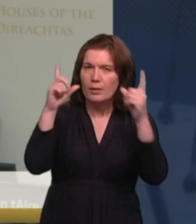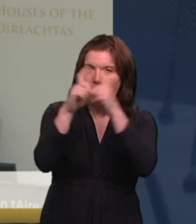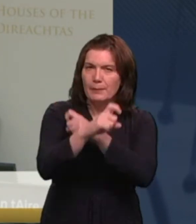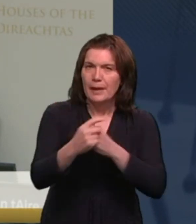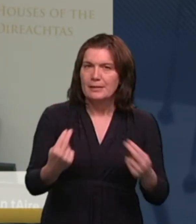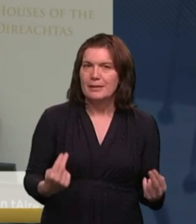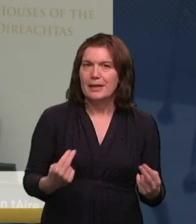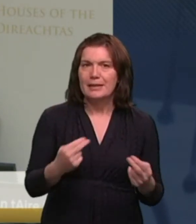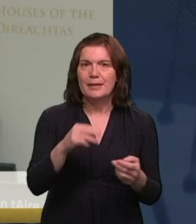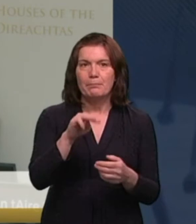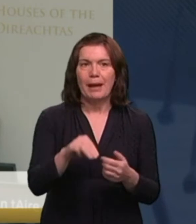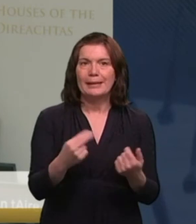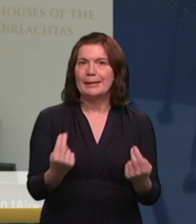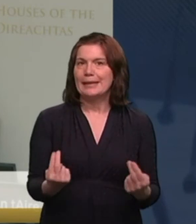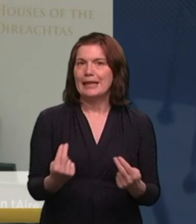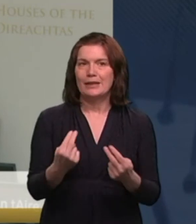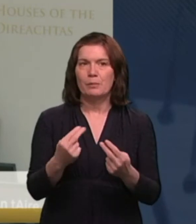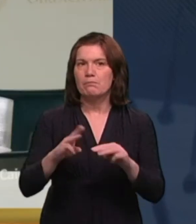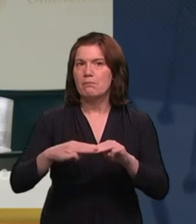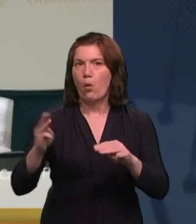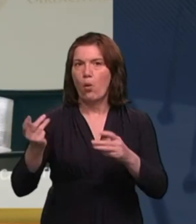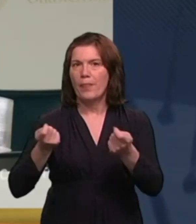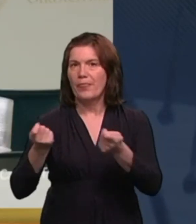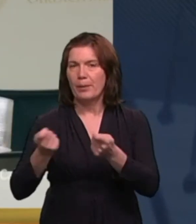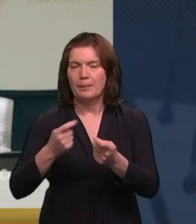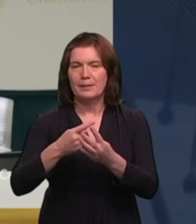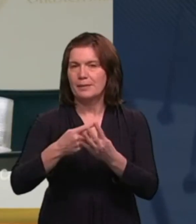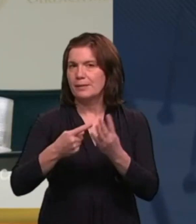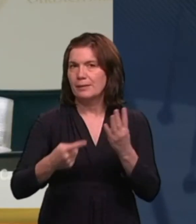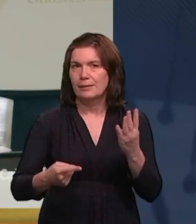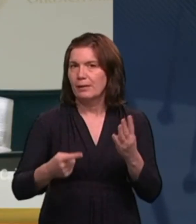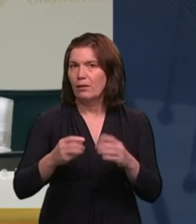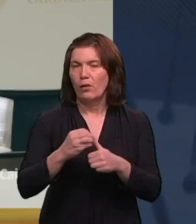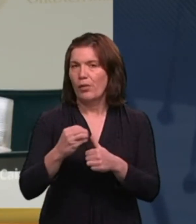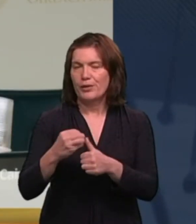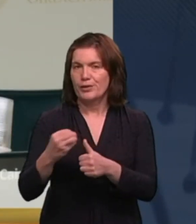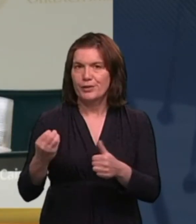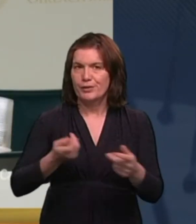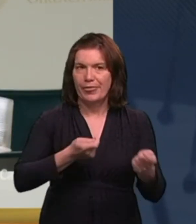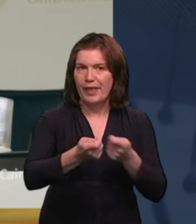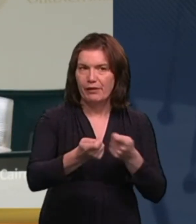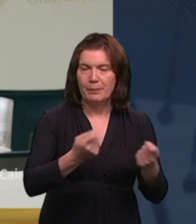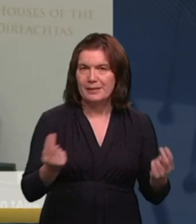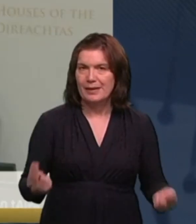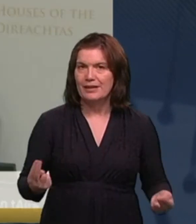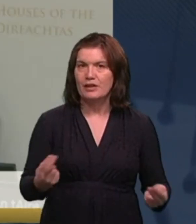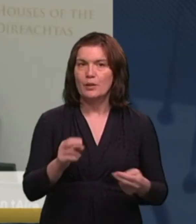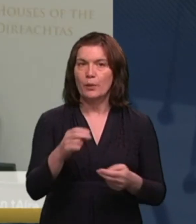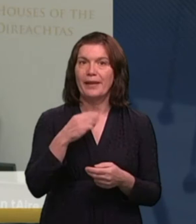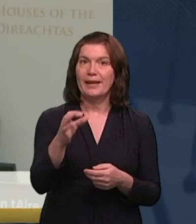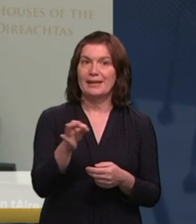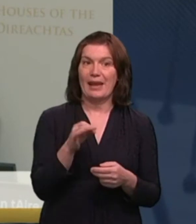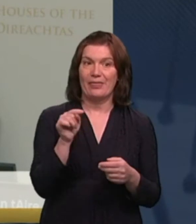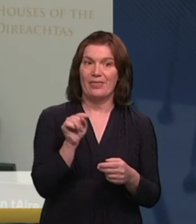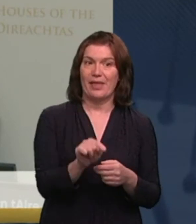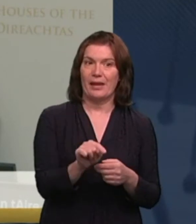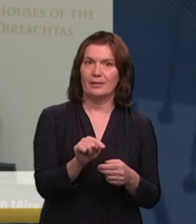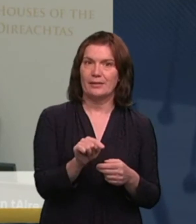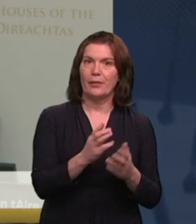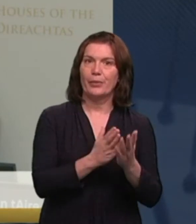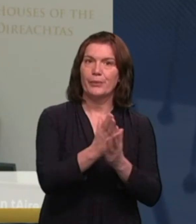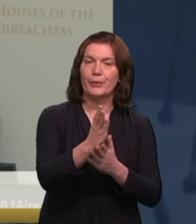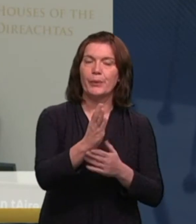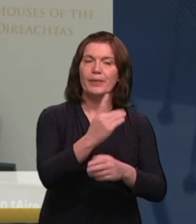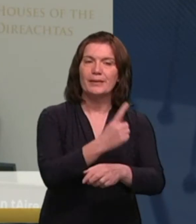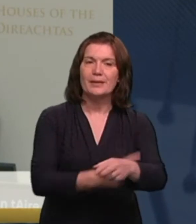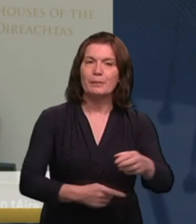perhaps maybe needing two or more complex interventions, that they then get those services in the Children's